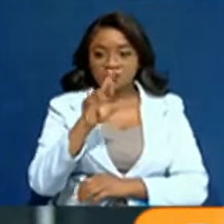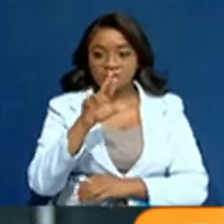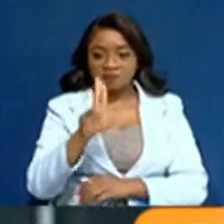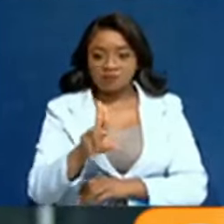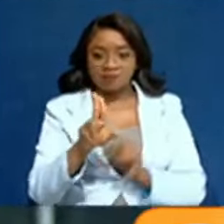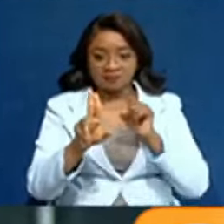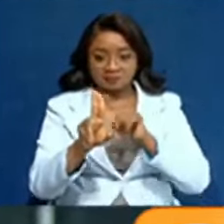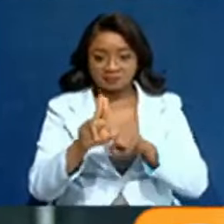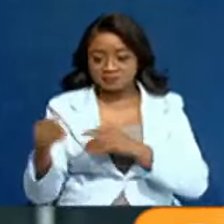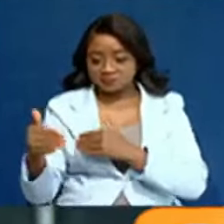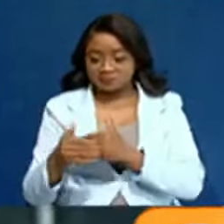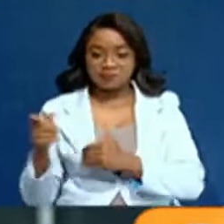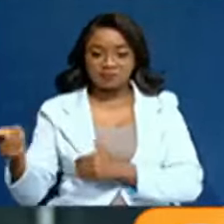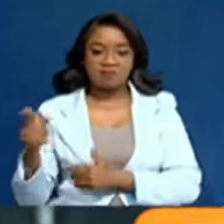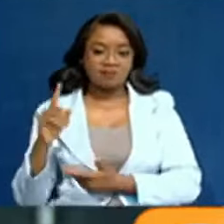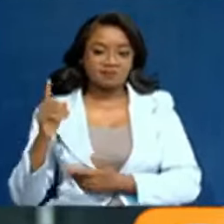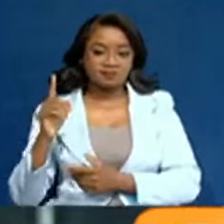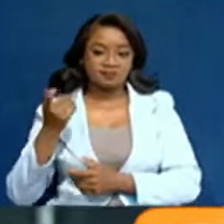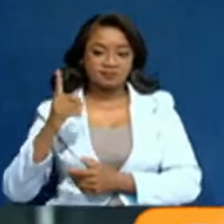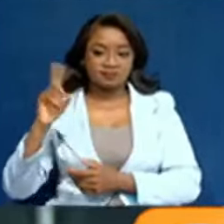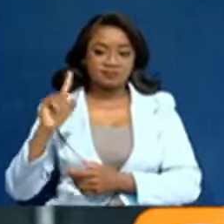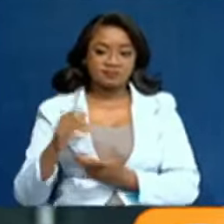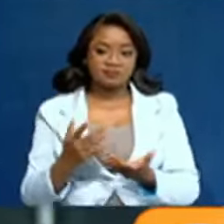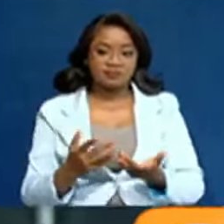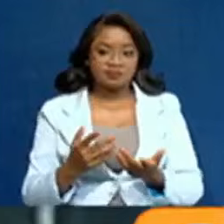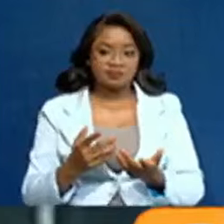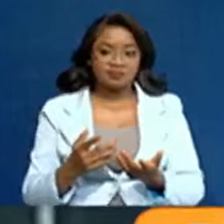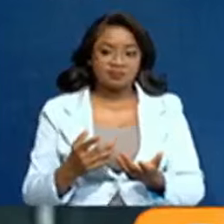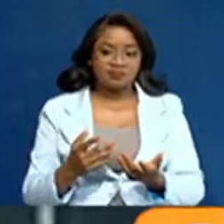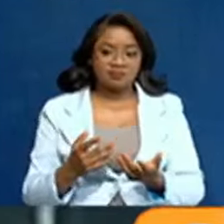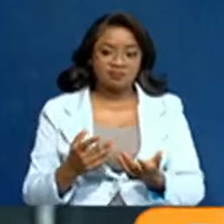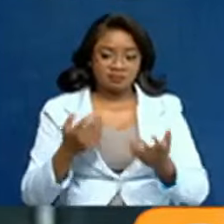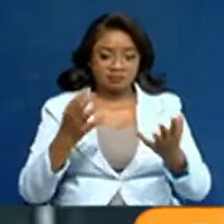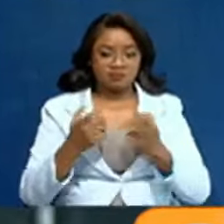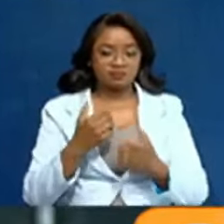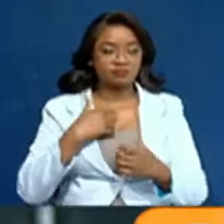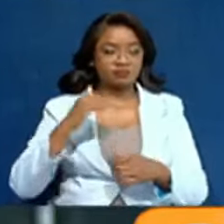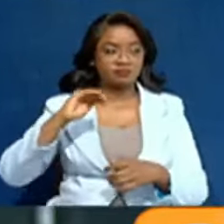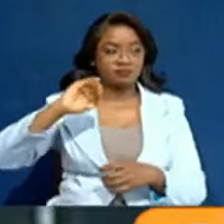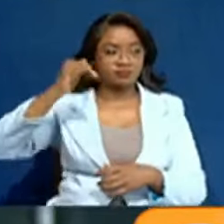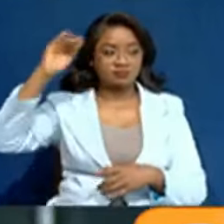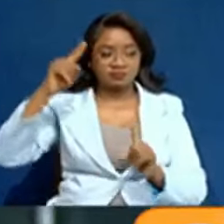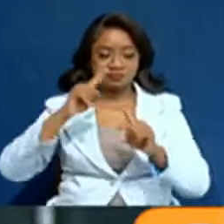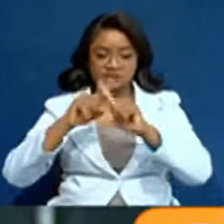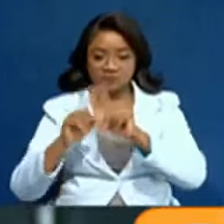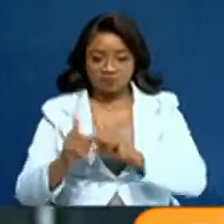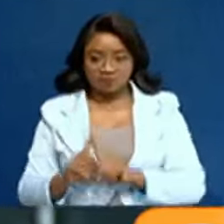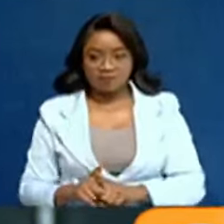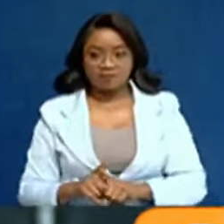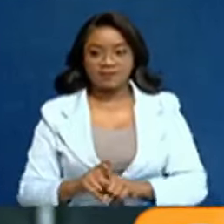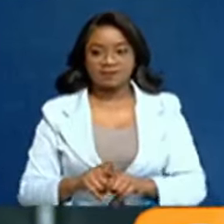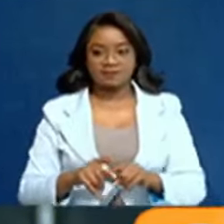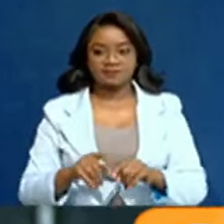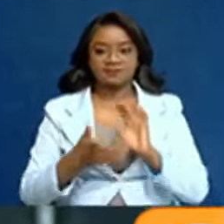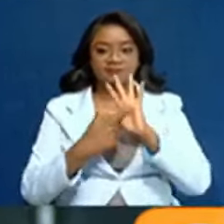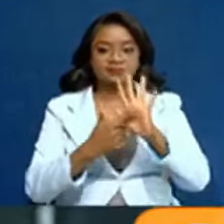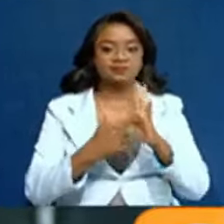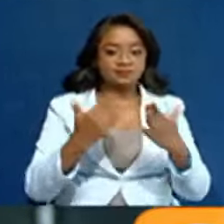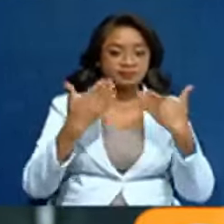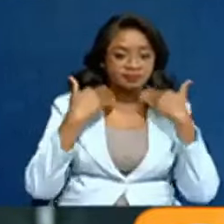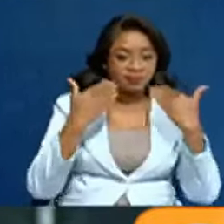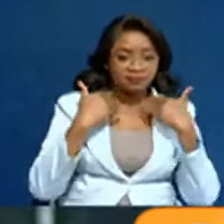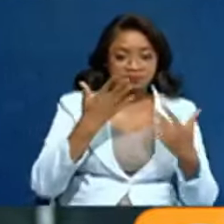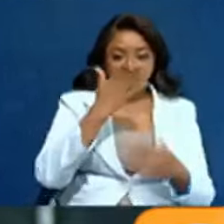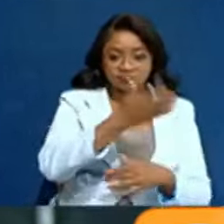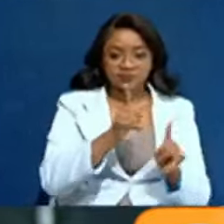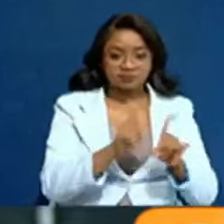door to Nairobi. You know, there's no reason why you don't have a city there. Okay. There's no reason why you don't have a city in places like Meru, etc.,